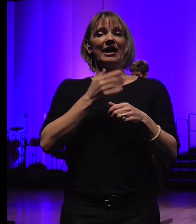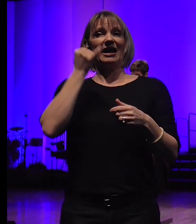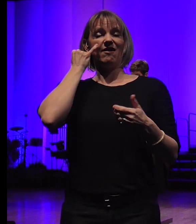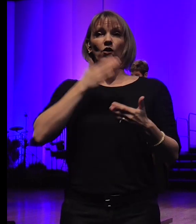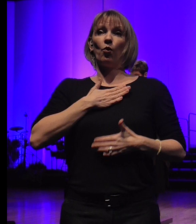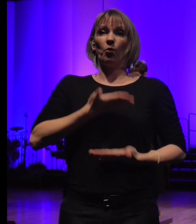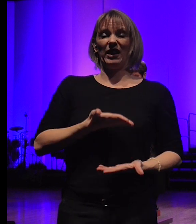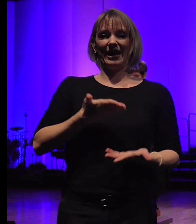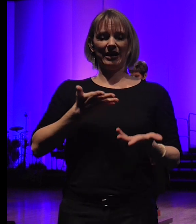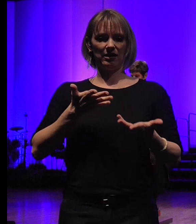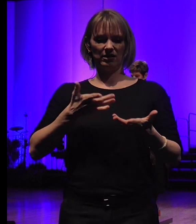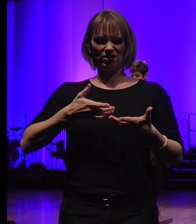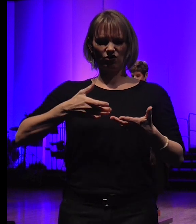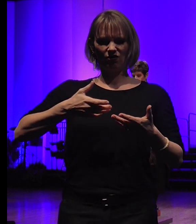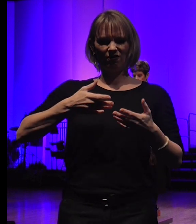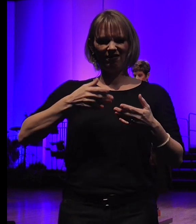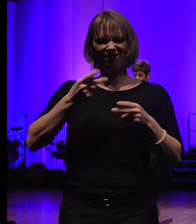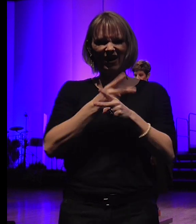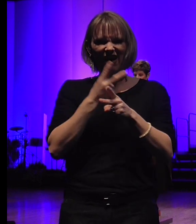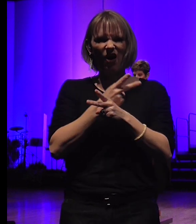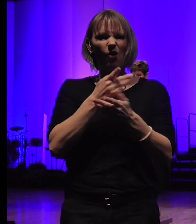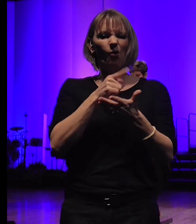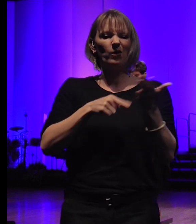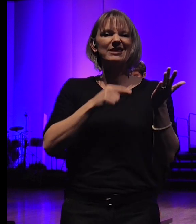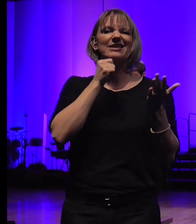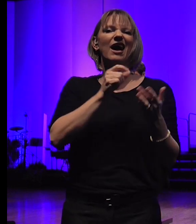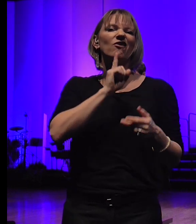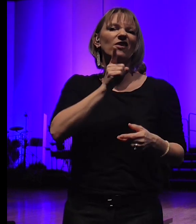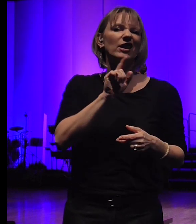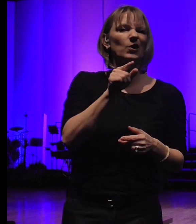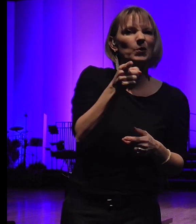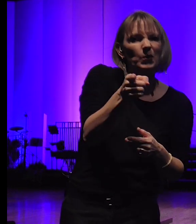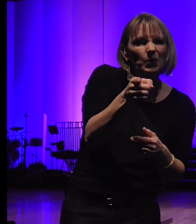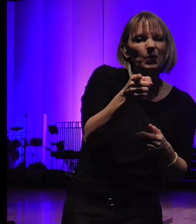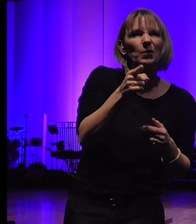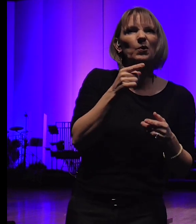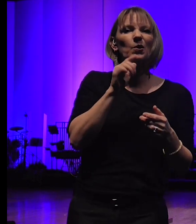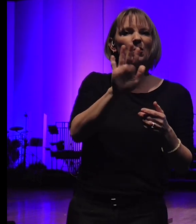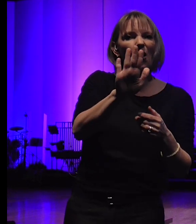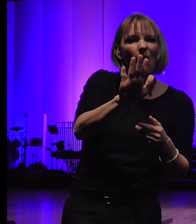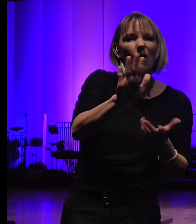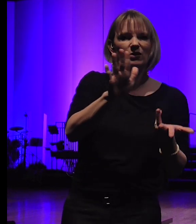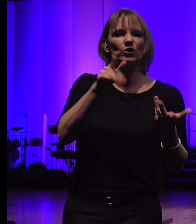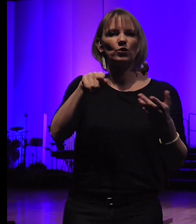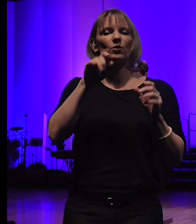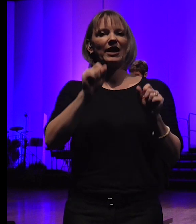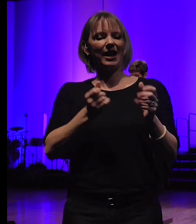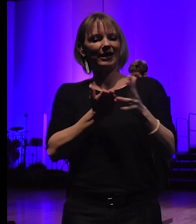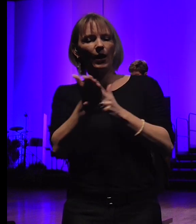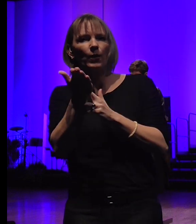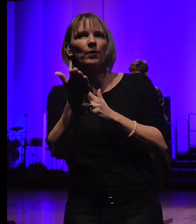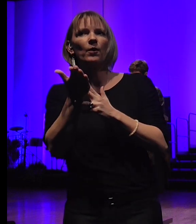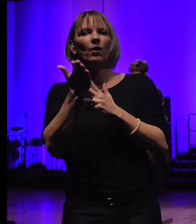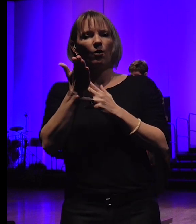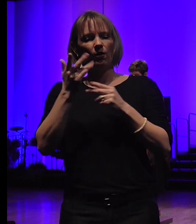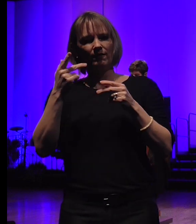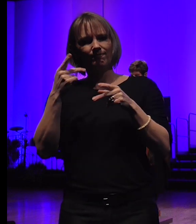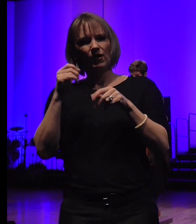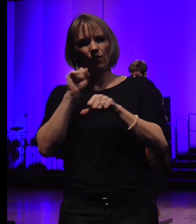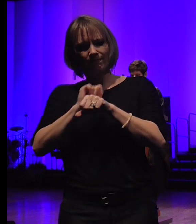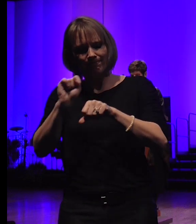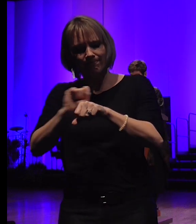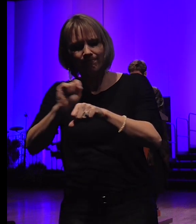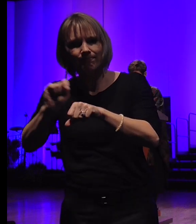self you have adopted in making your way through the tribulations of life, you will find